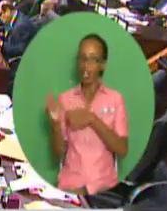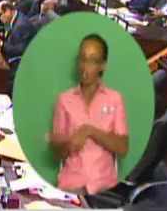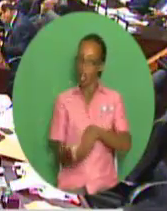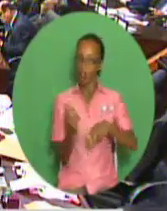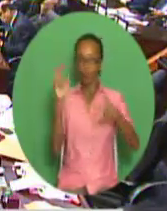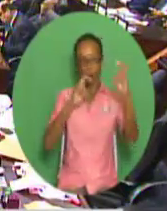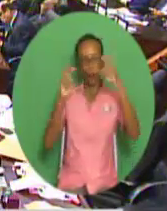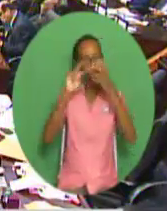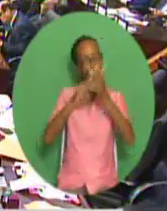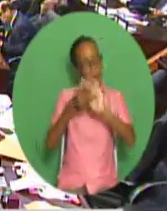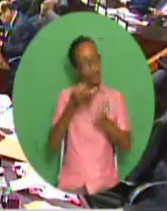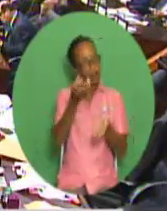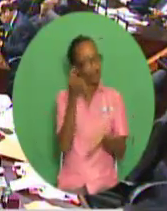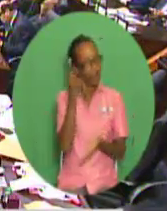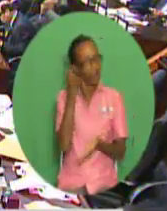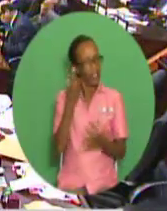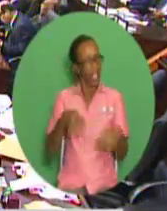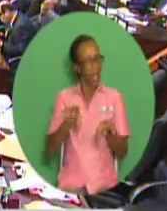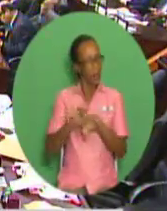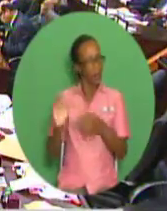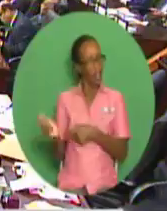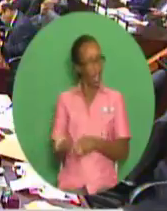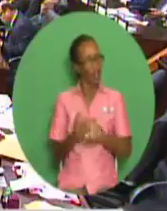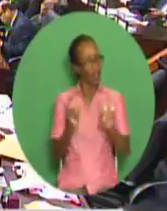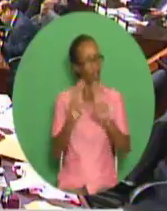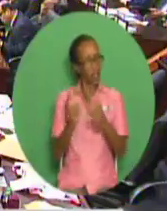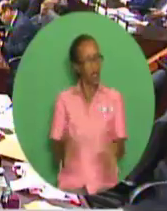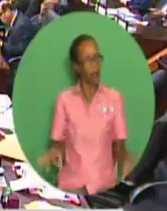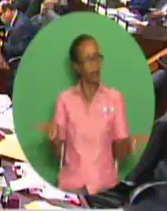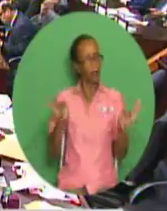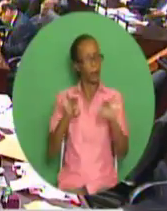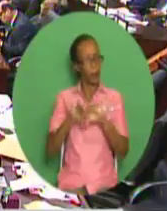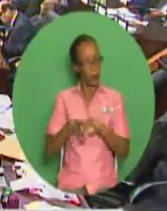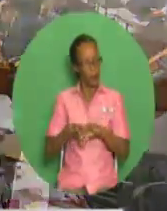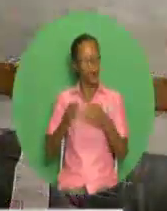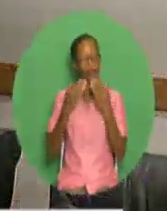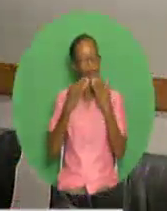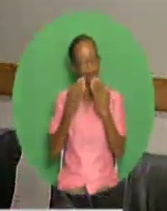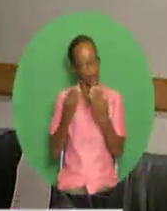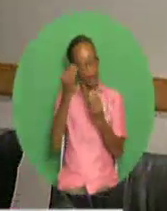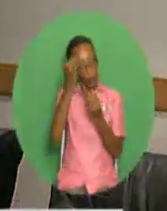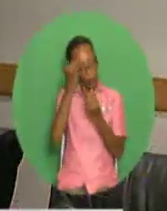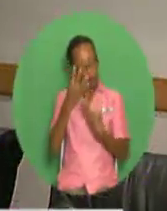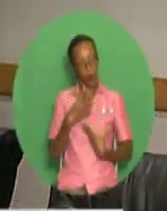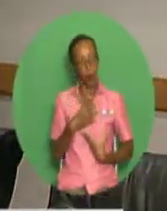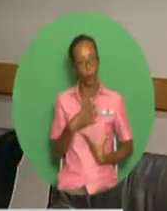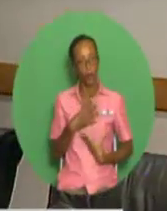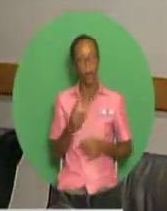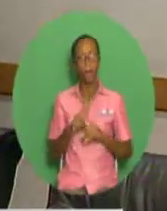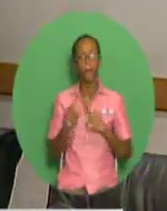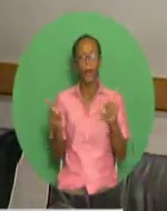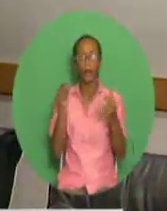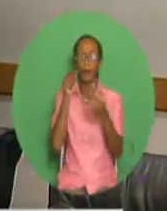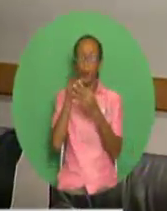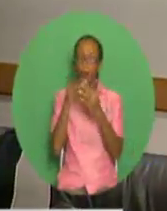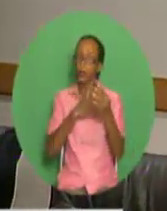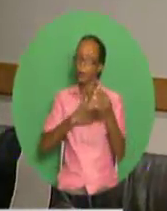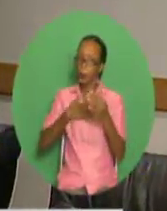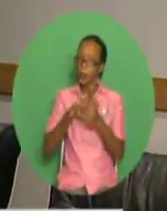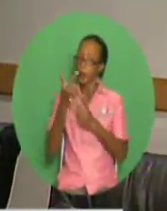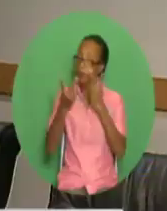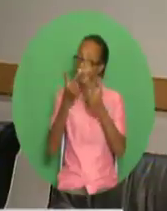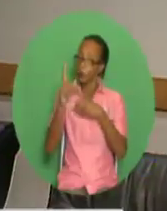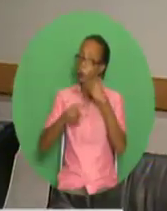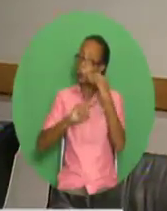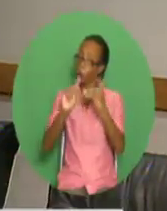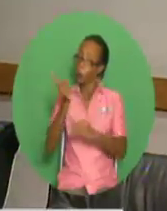So in other words, so you all should understand how important golf is. But I didn't know that's some trivia that I now learned there. But my point is, you all need to visit that golf